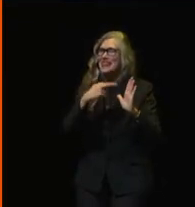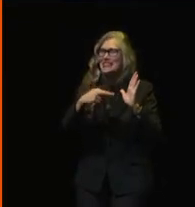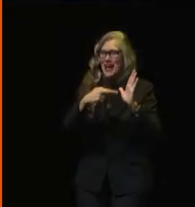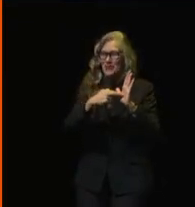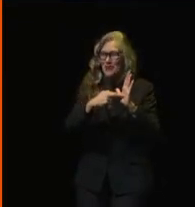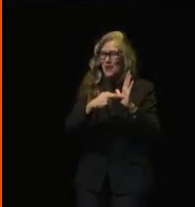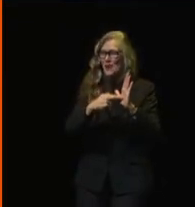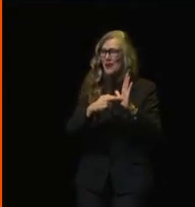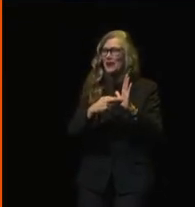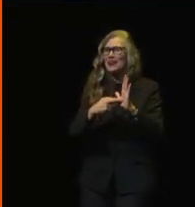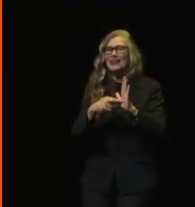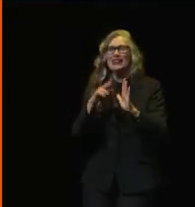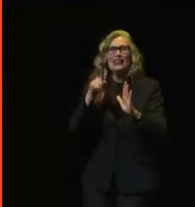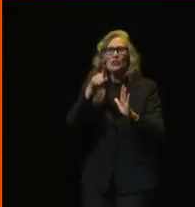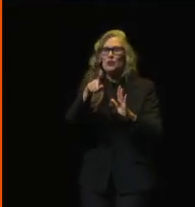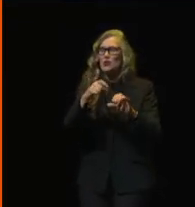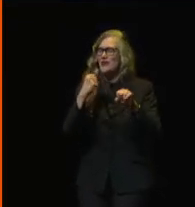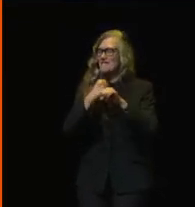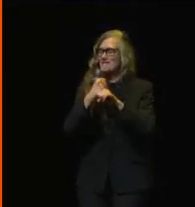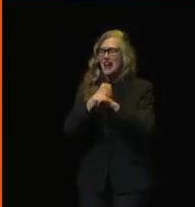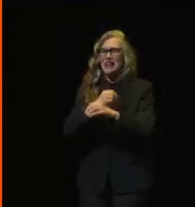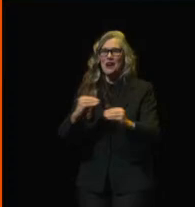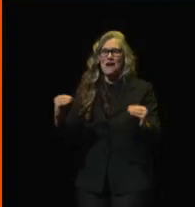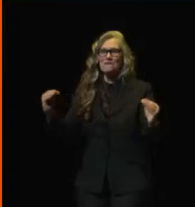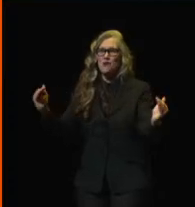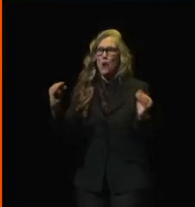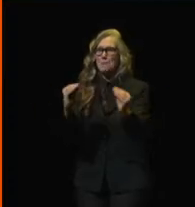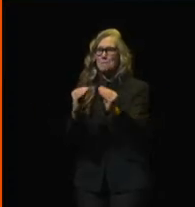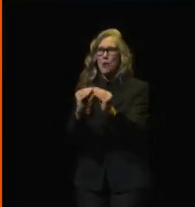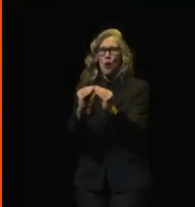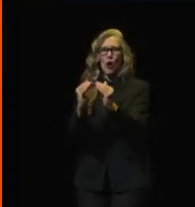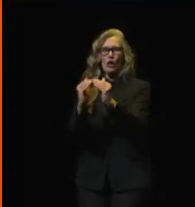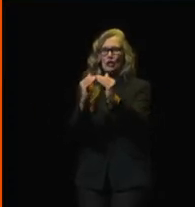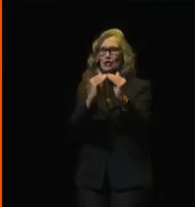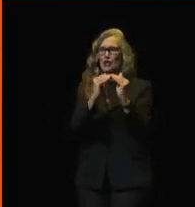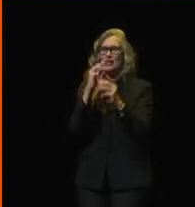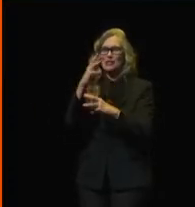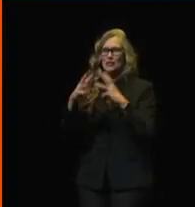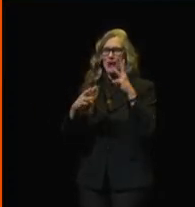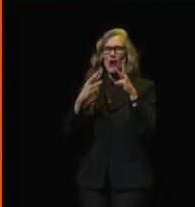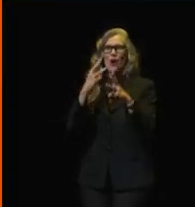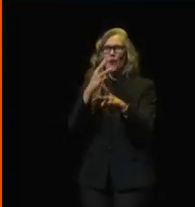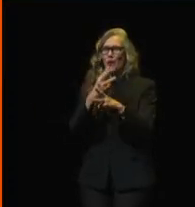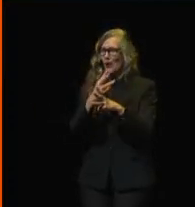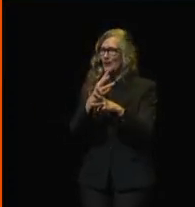for that more just and compassionate world. I rejected the contract.